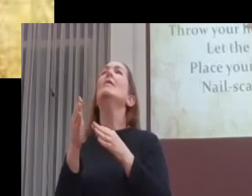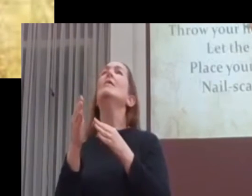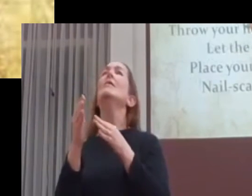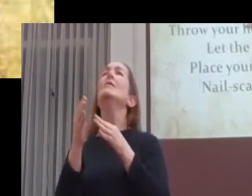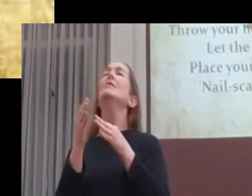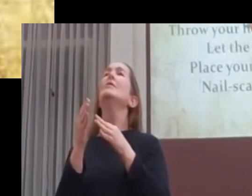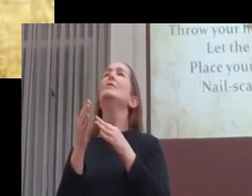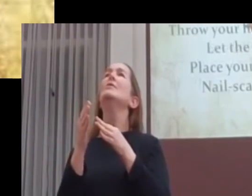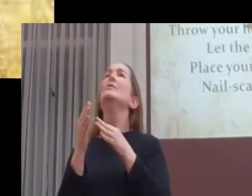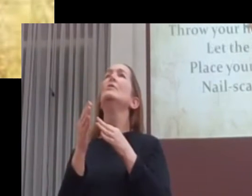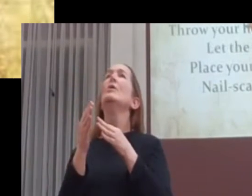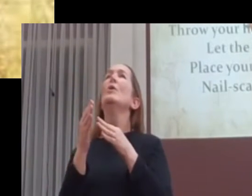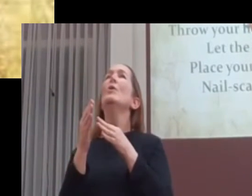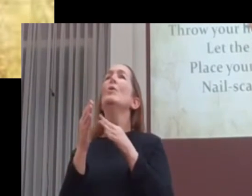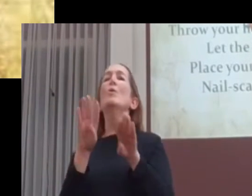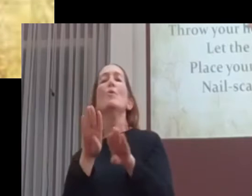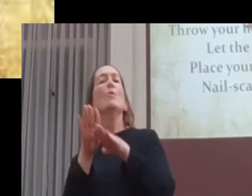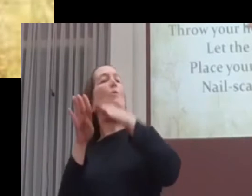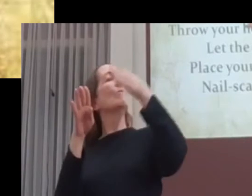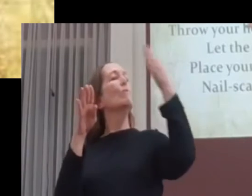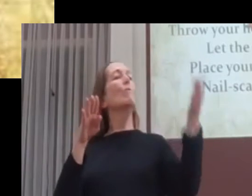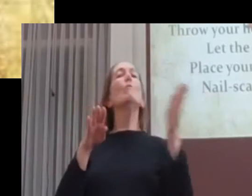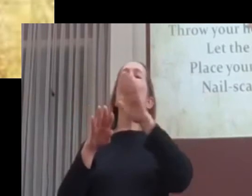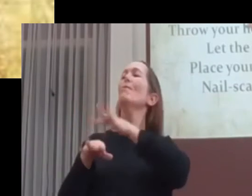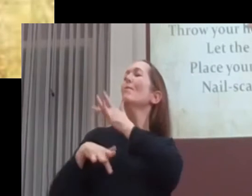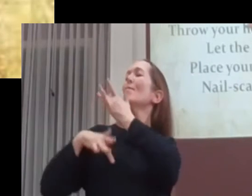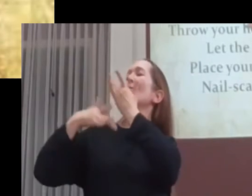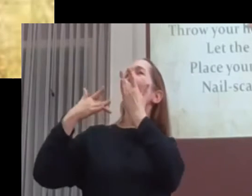hand in the nail's